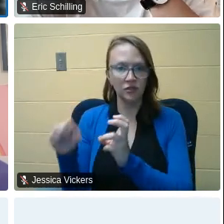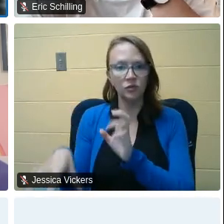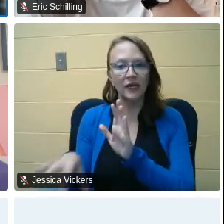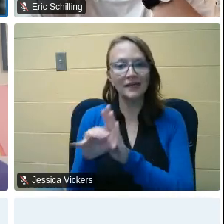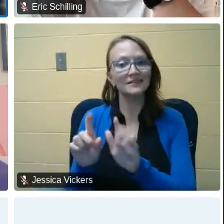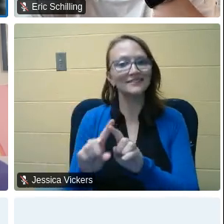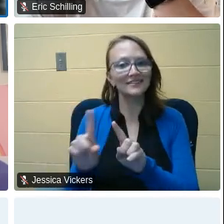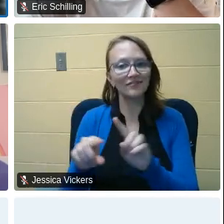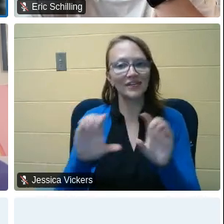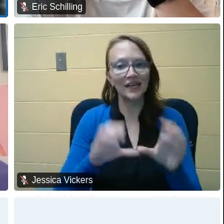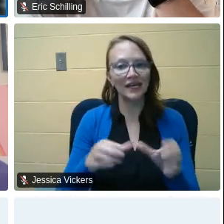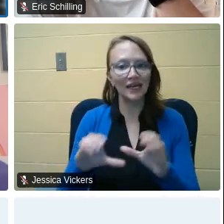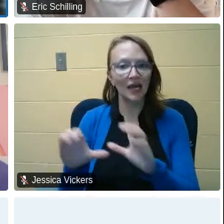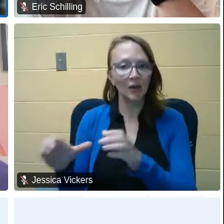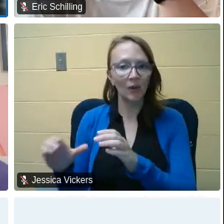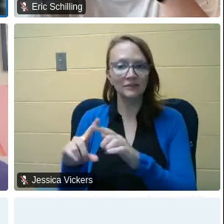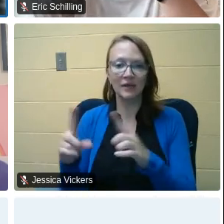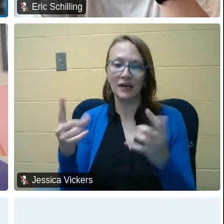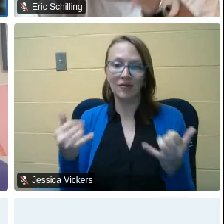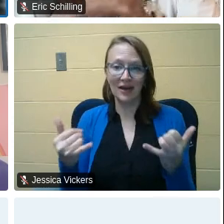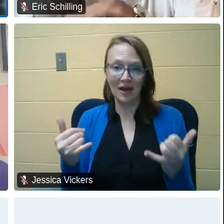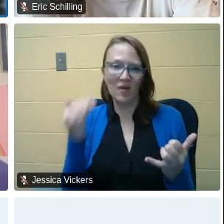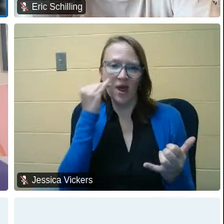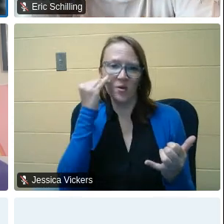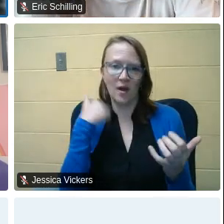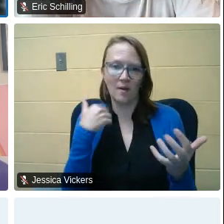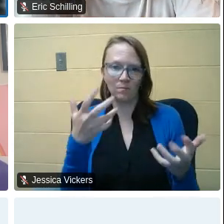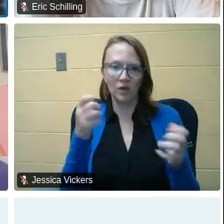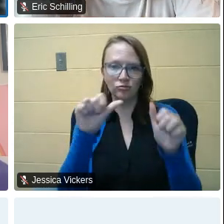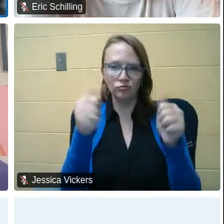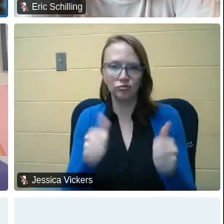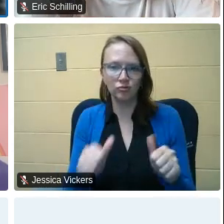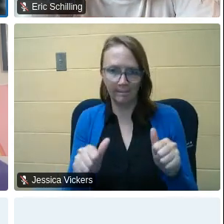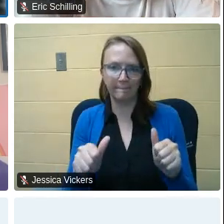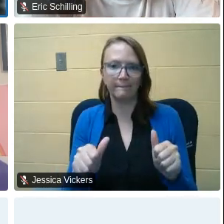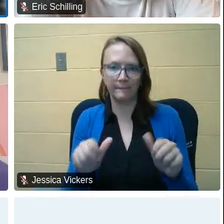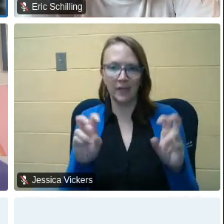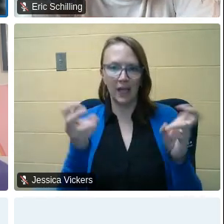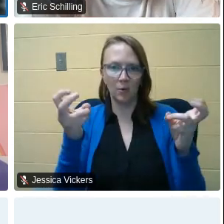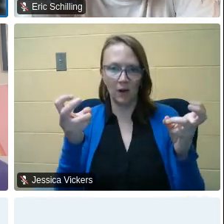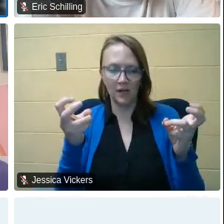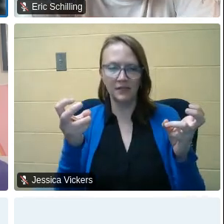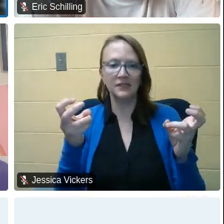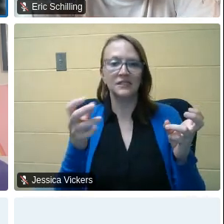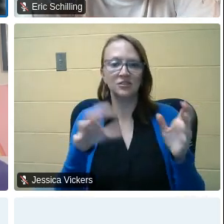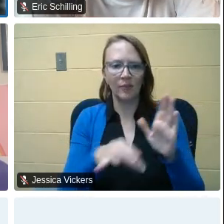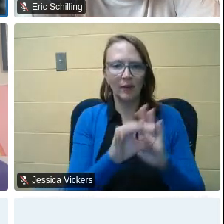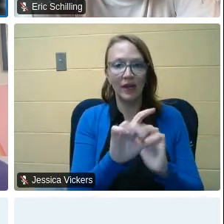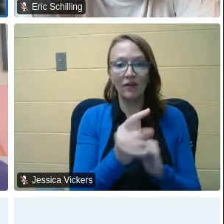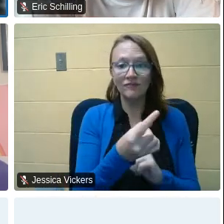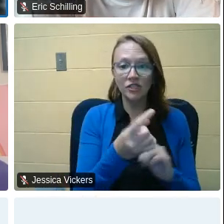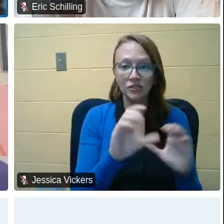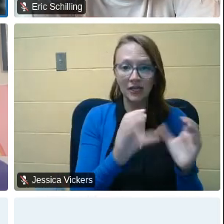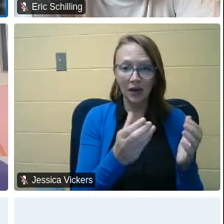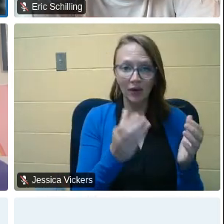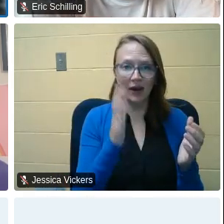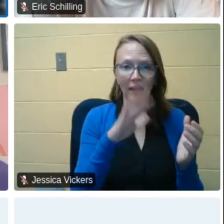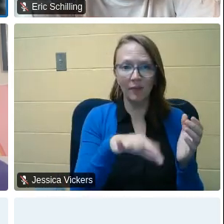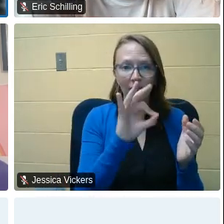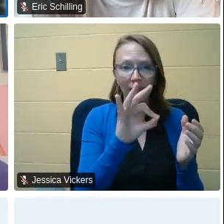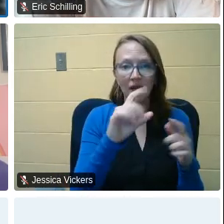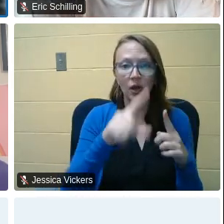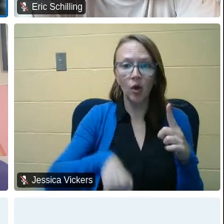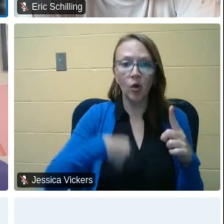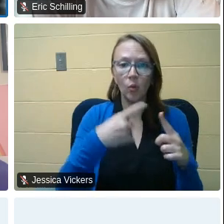jump. But I know in this case, I want the shake block because that's what we're making first. So I'm going to go to the first category, and I'm going to grab a when